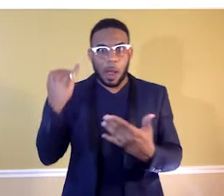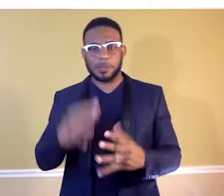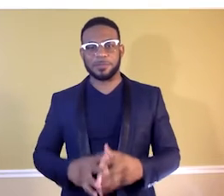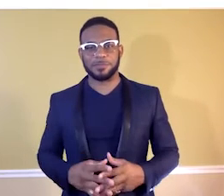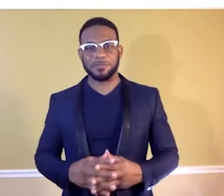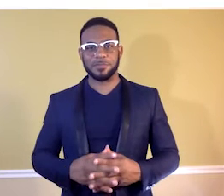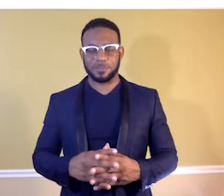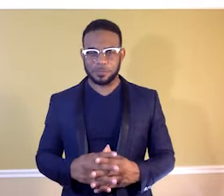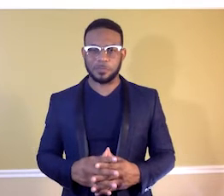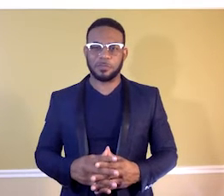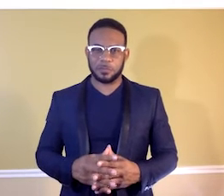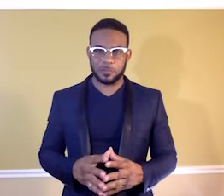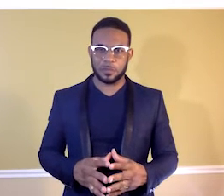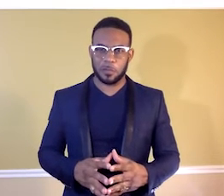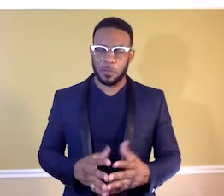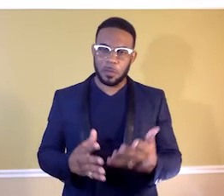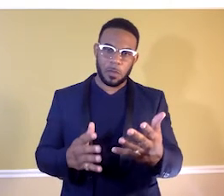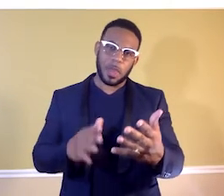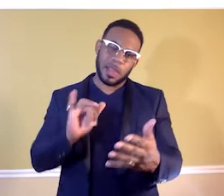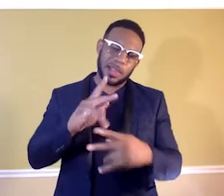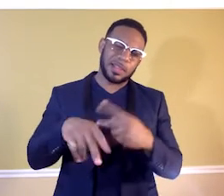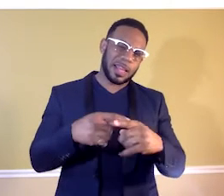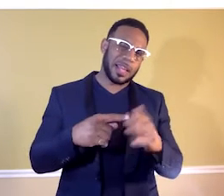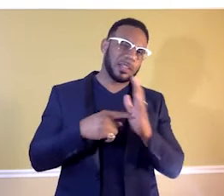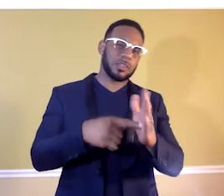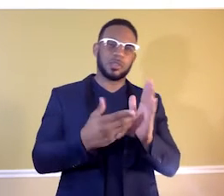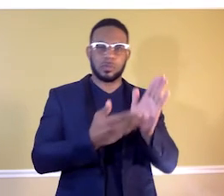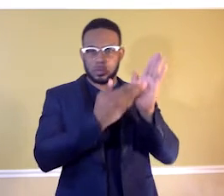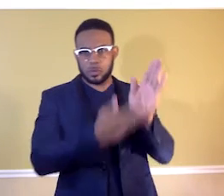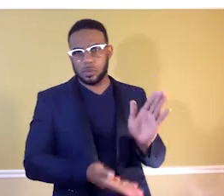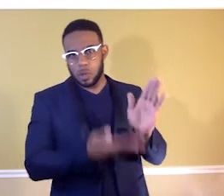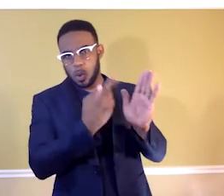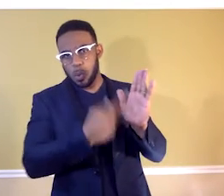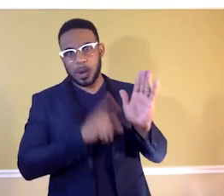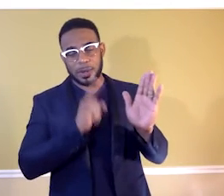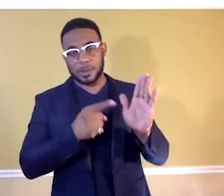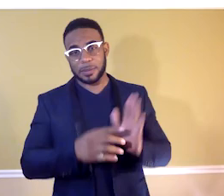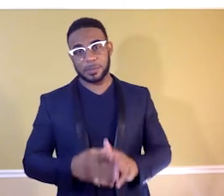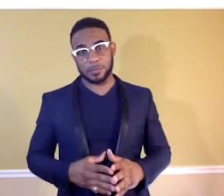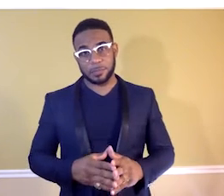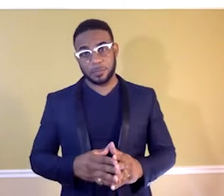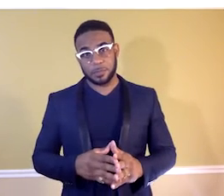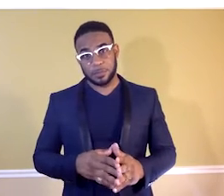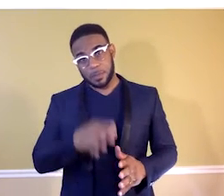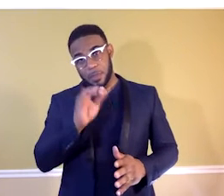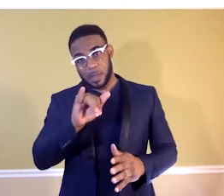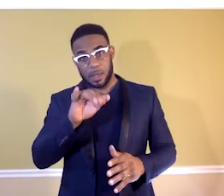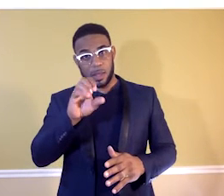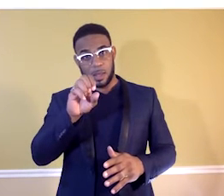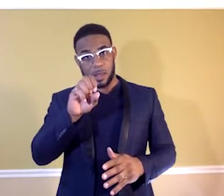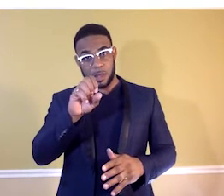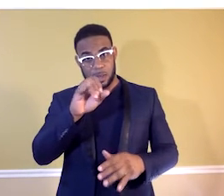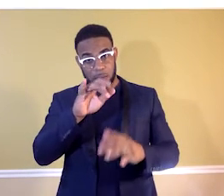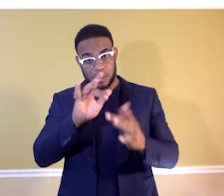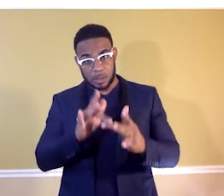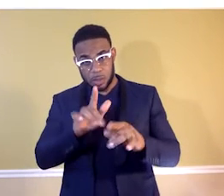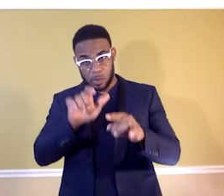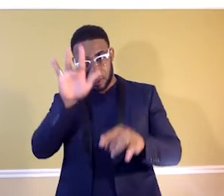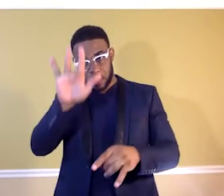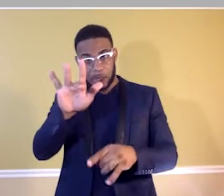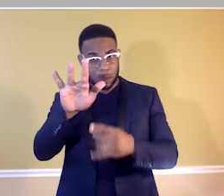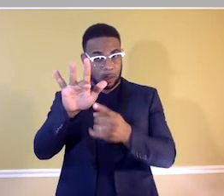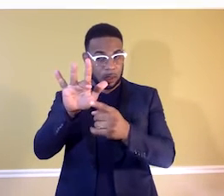ideas. And just to kind of show what it is, this is the site. You can click